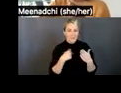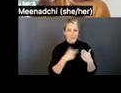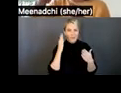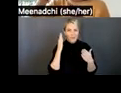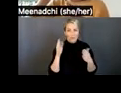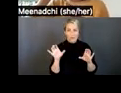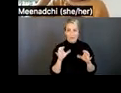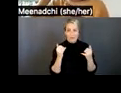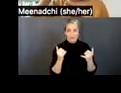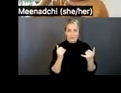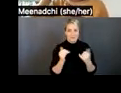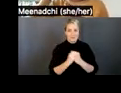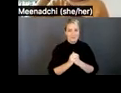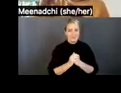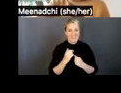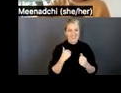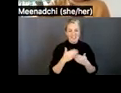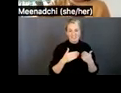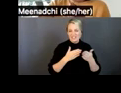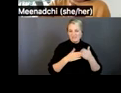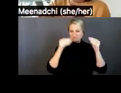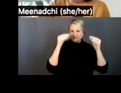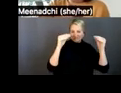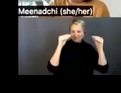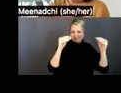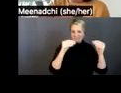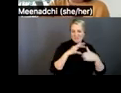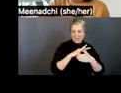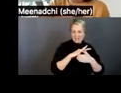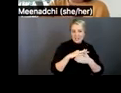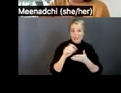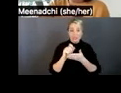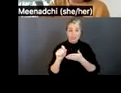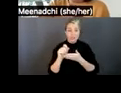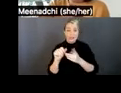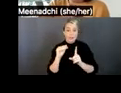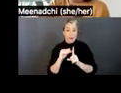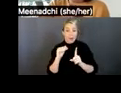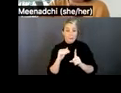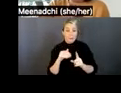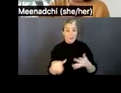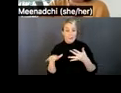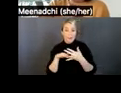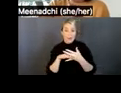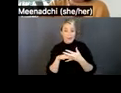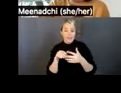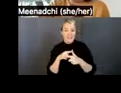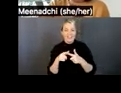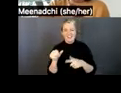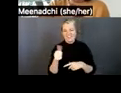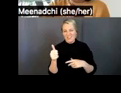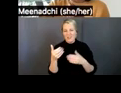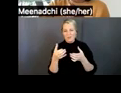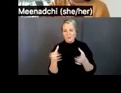today. We'll have some instructional content, some journaling prompts, a break, and then another breakout